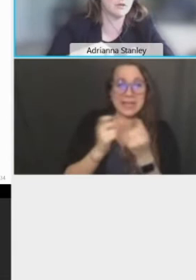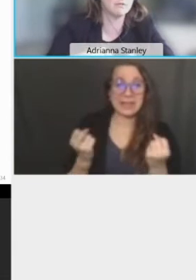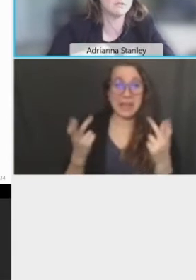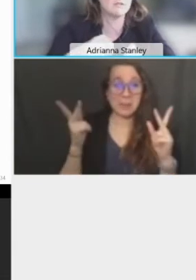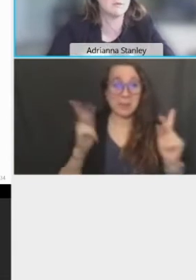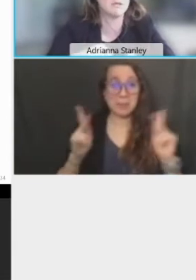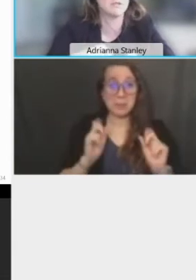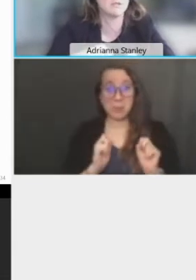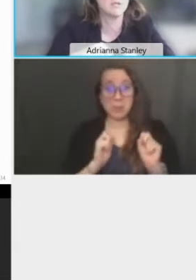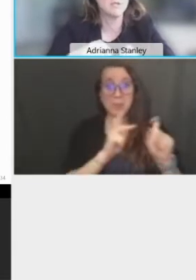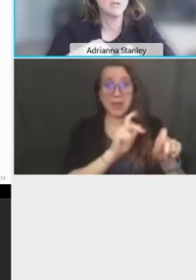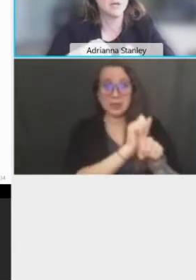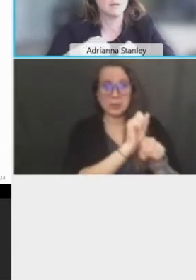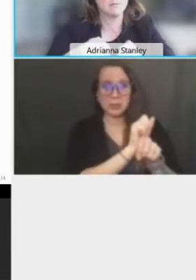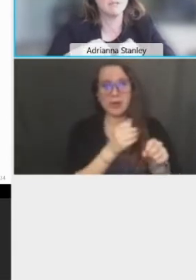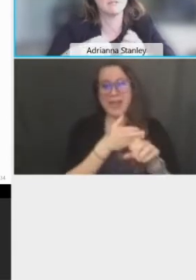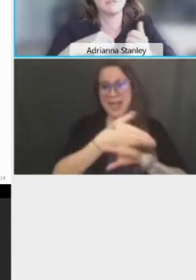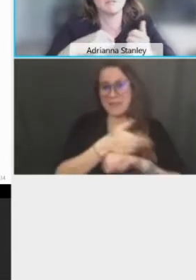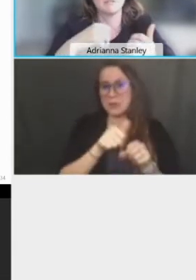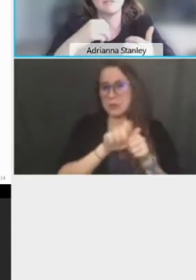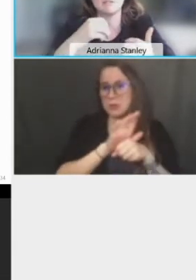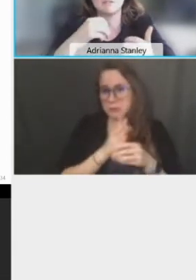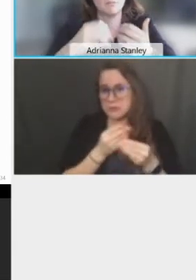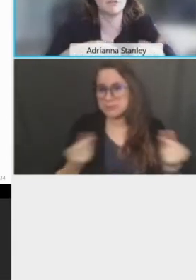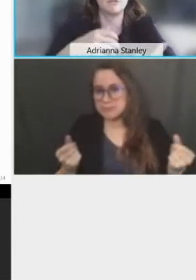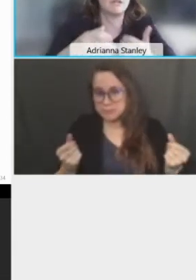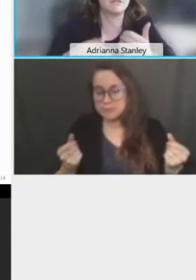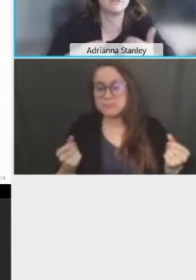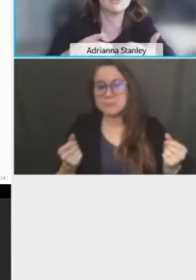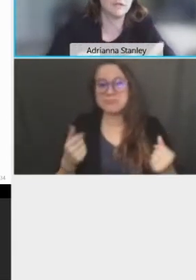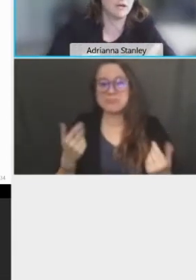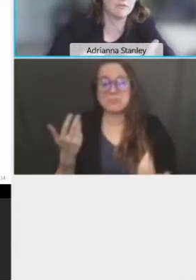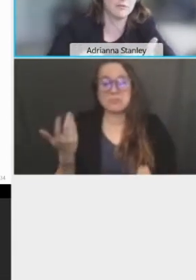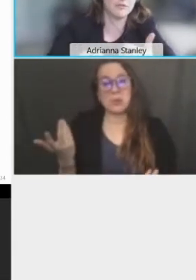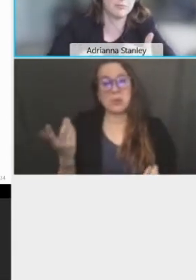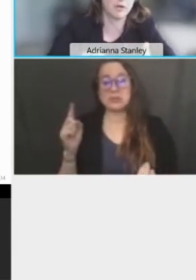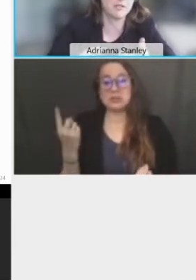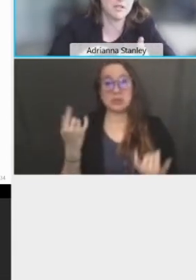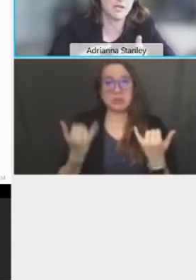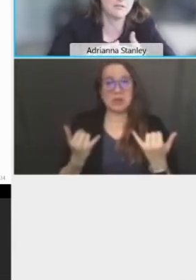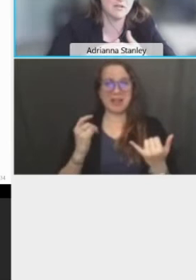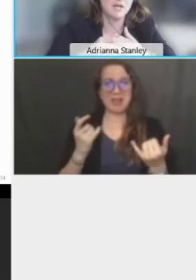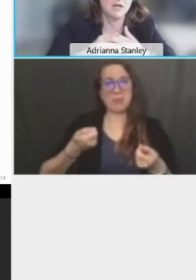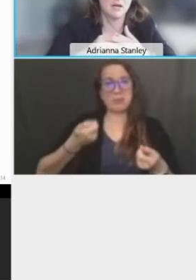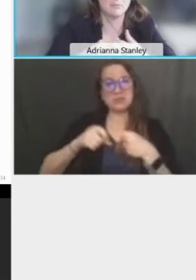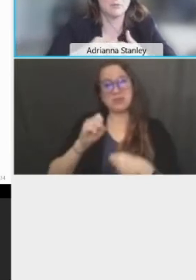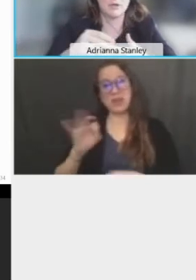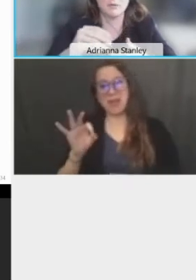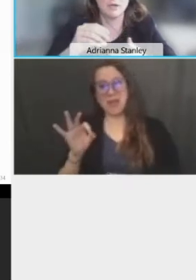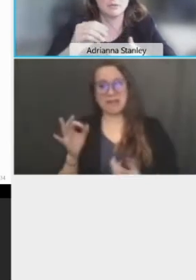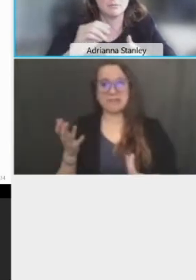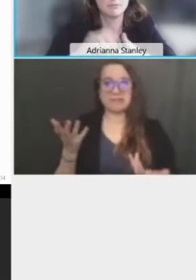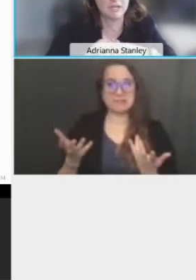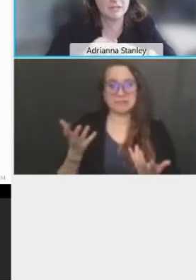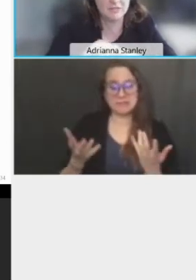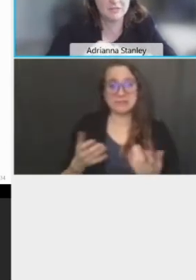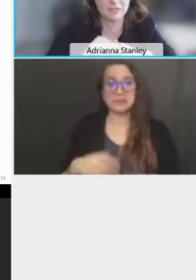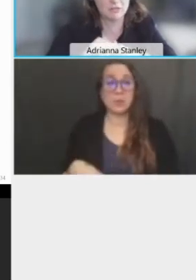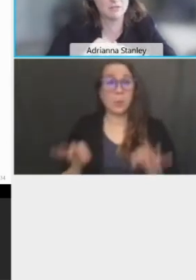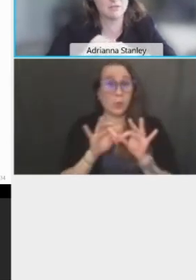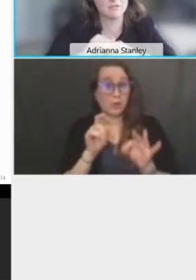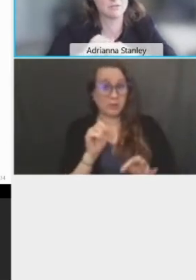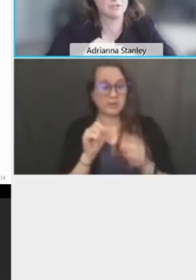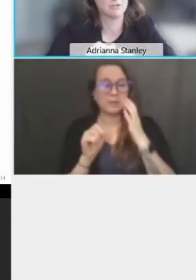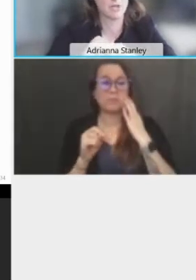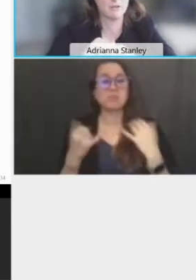out of this COVID situation. It's just something that is a trade-off with this project. But our cyclists